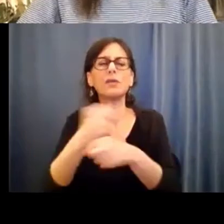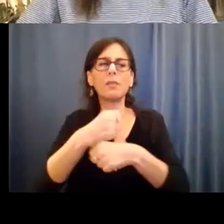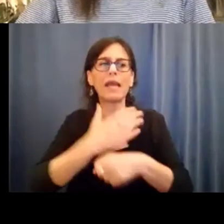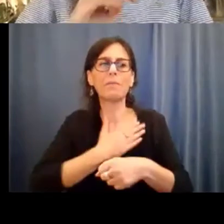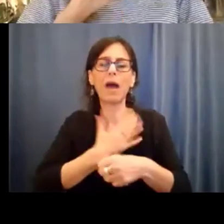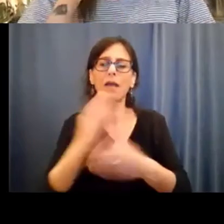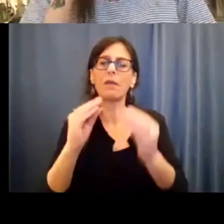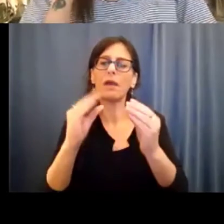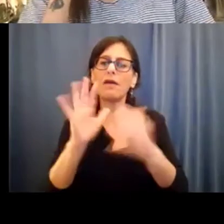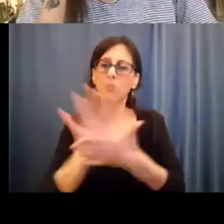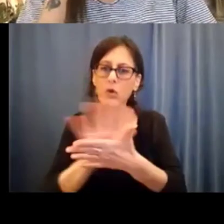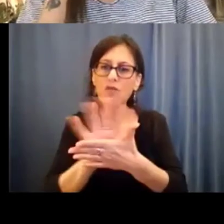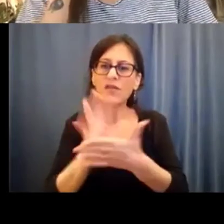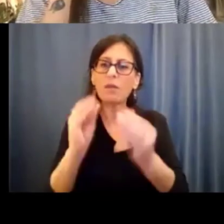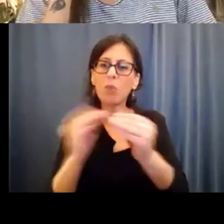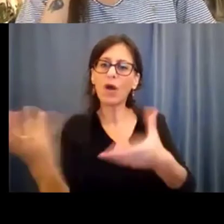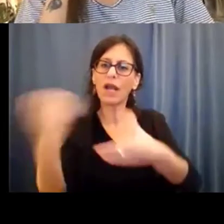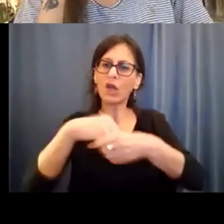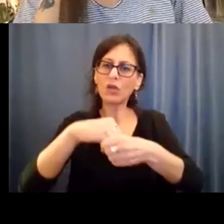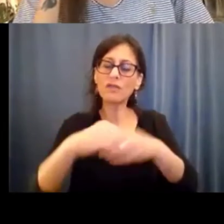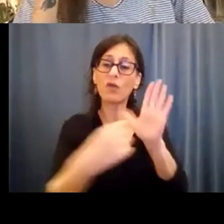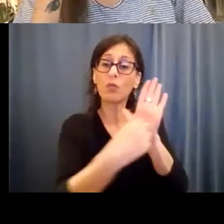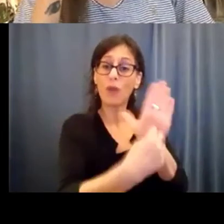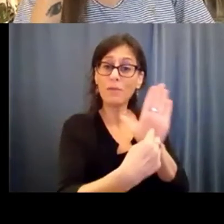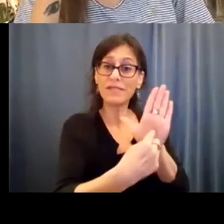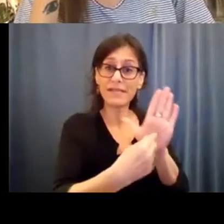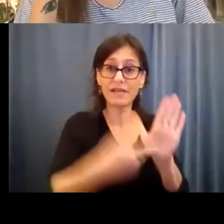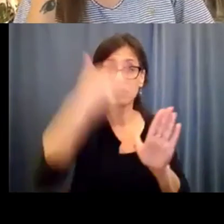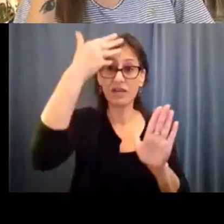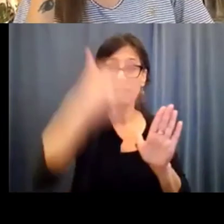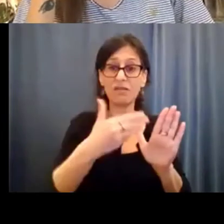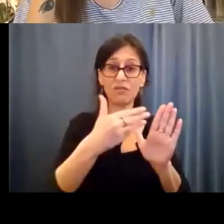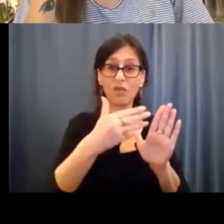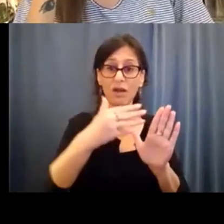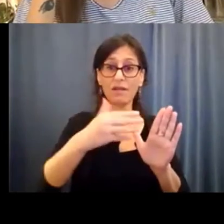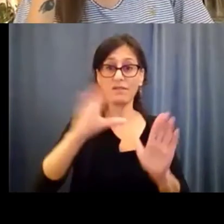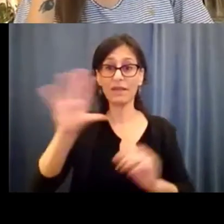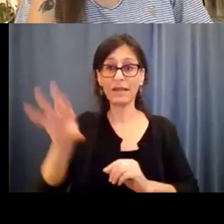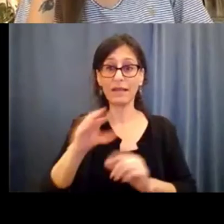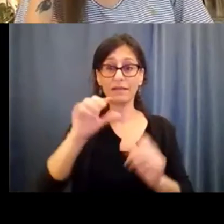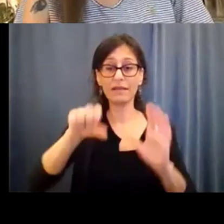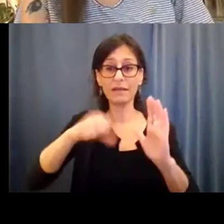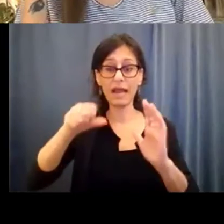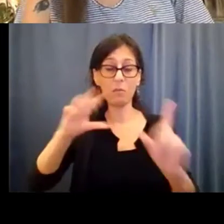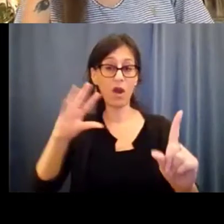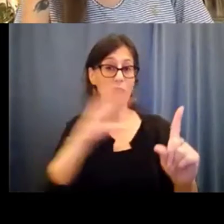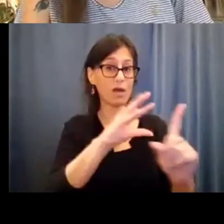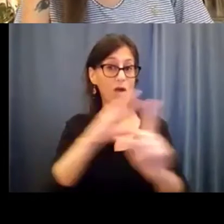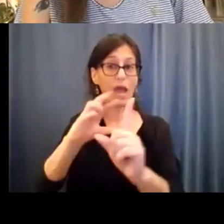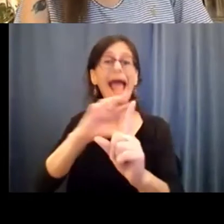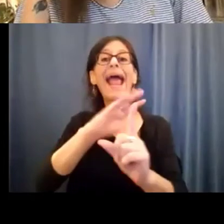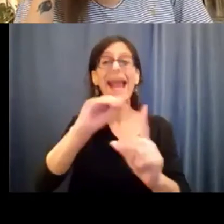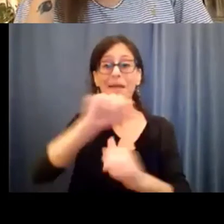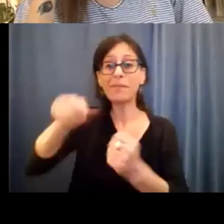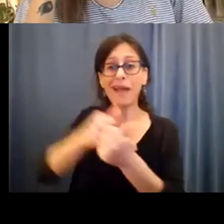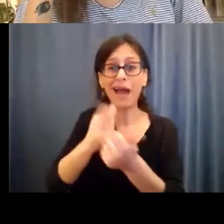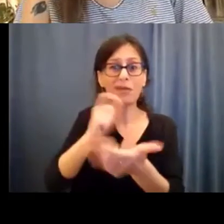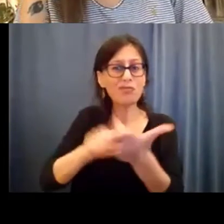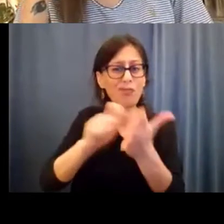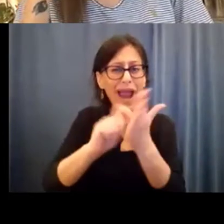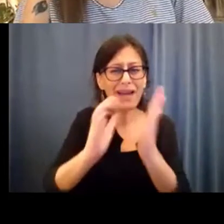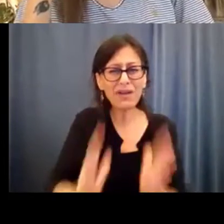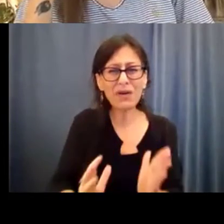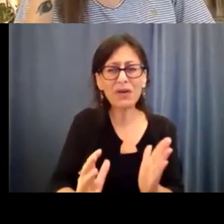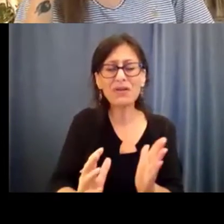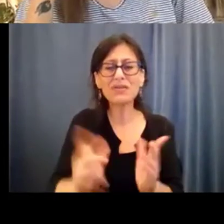to make my film more inclusive in terms of disability representation in front of the camera, but also be thinking behind the camera, because we got a lot of talented